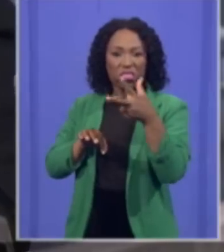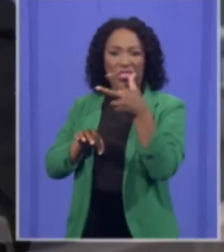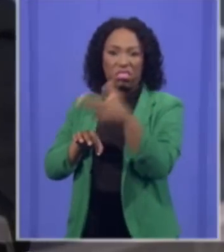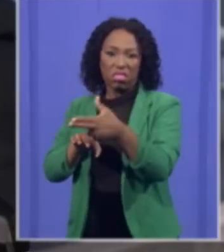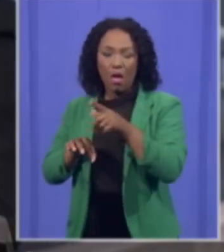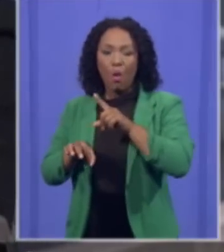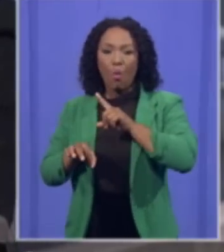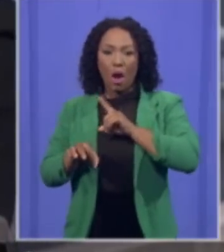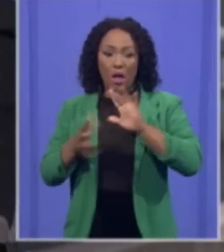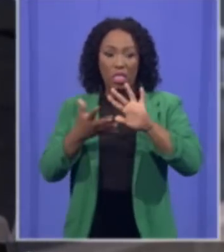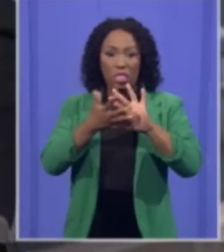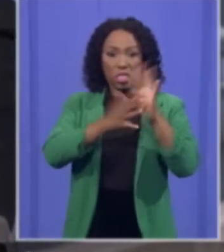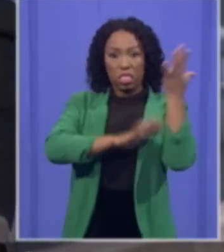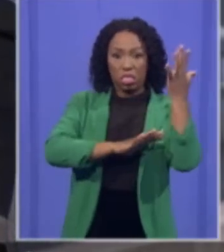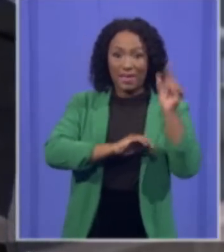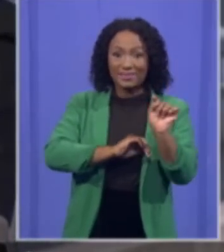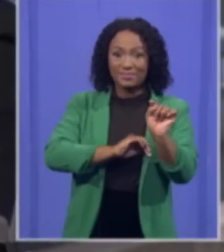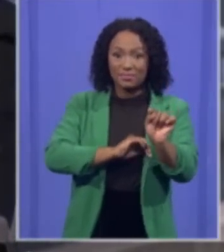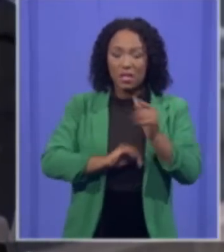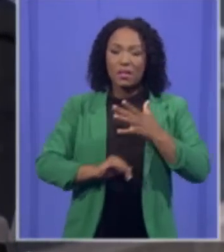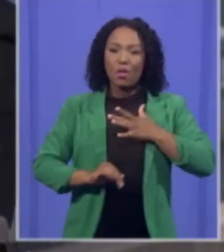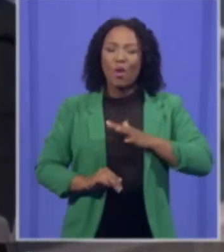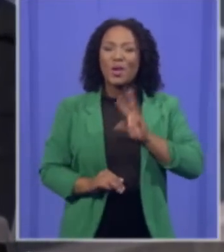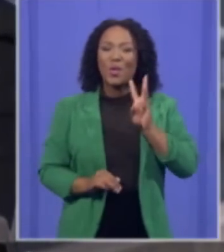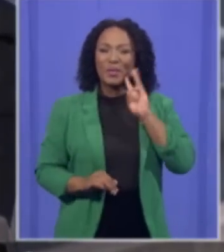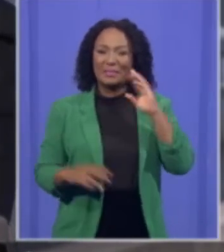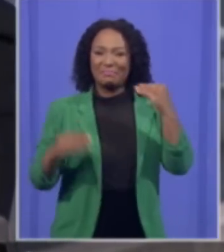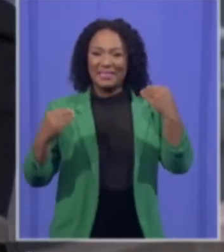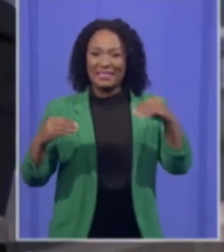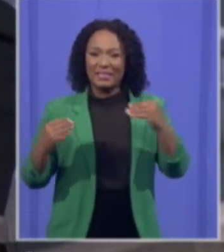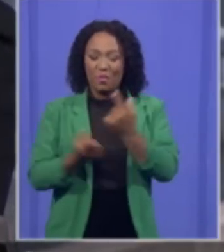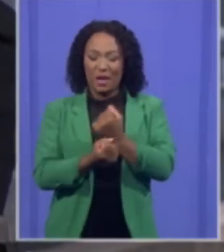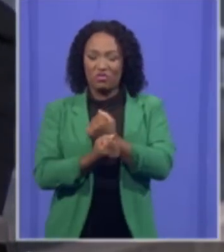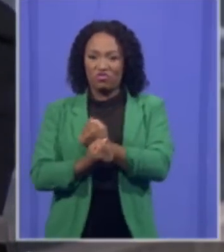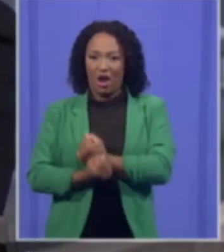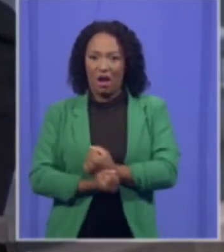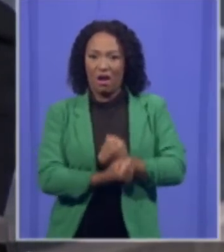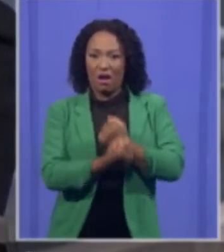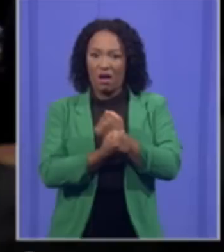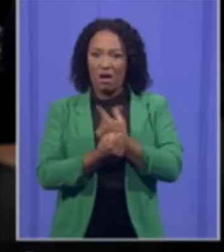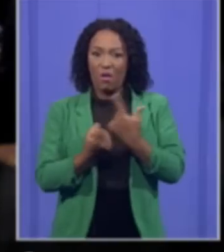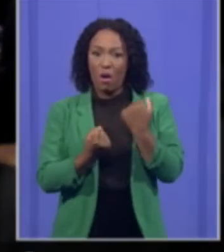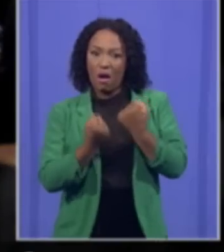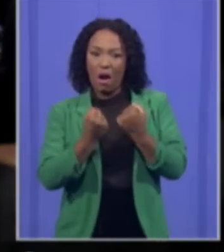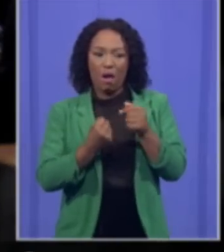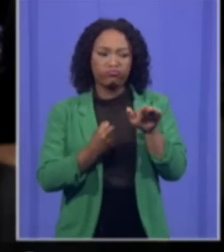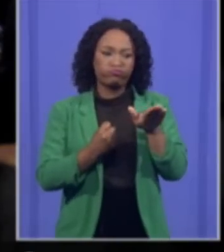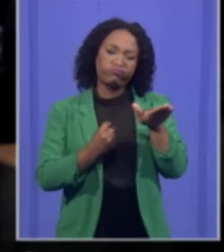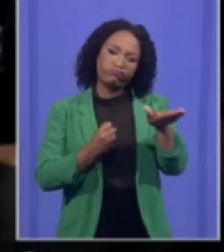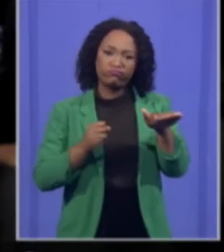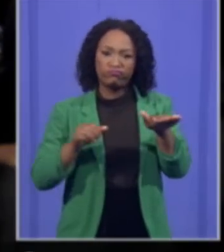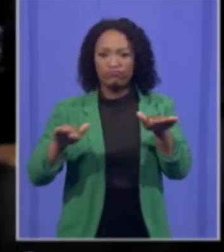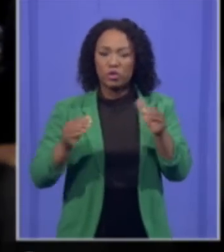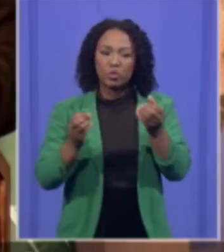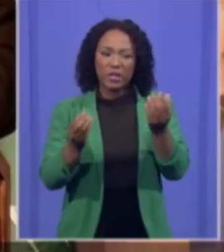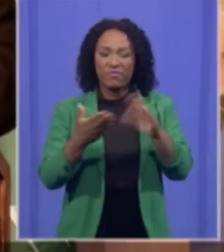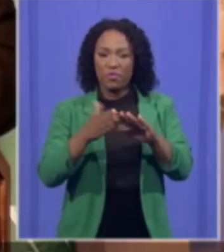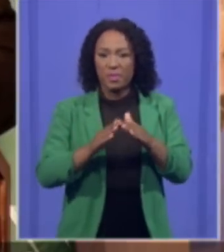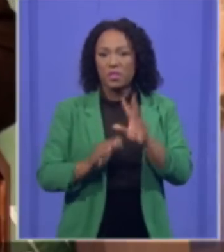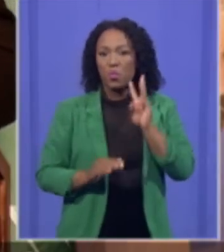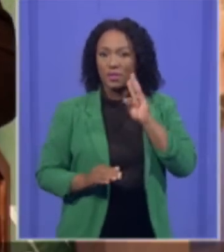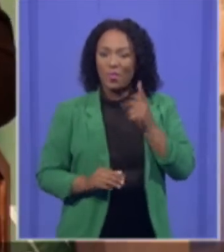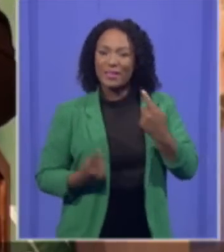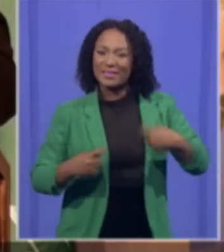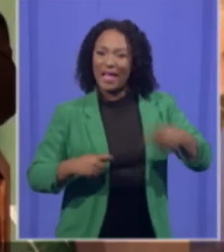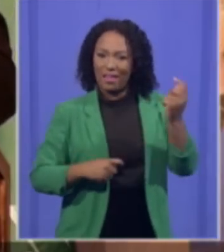so that they can cut water in trucks and tanks to our people. Mopresidente o tlaleditše ka gore mmušo ga